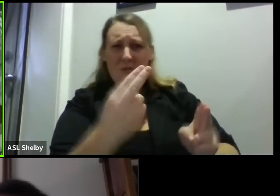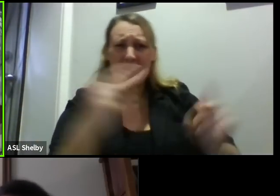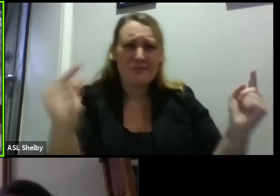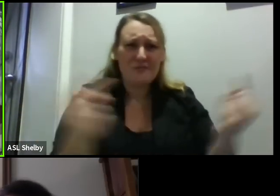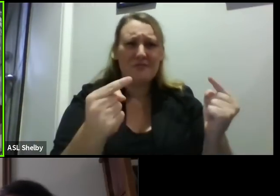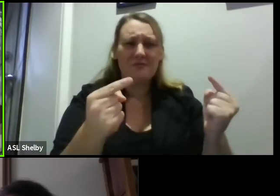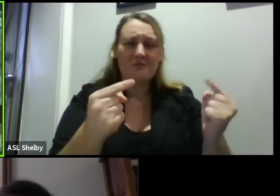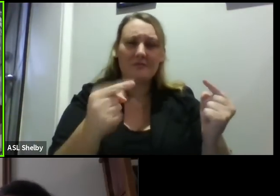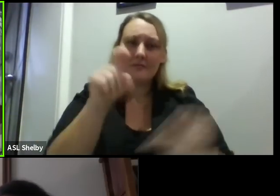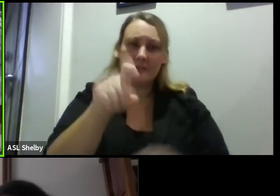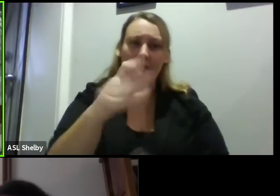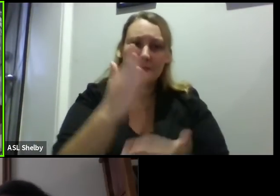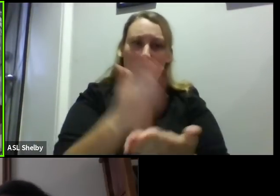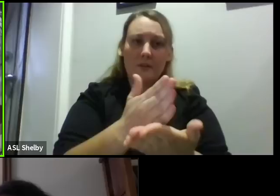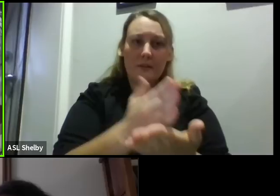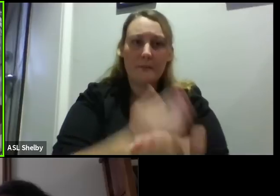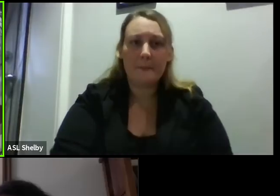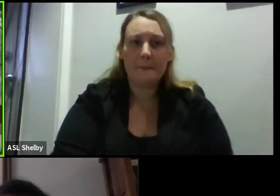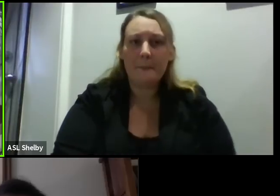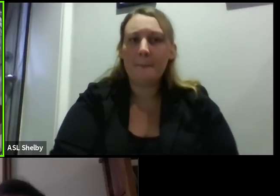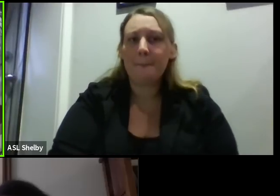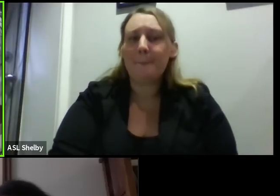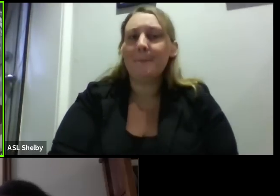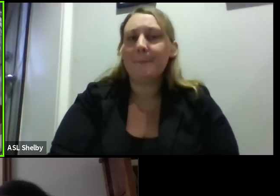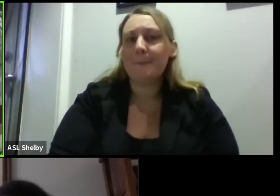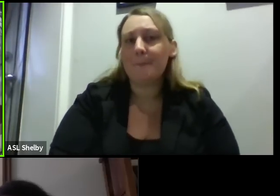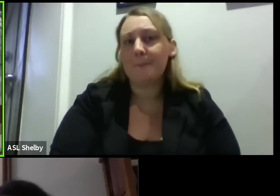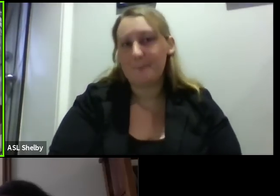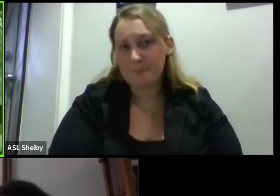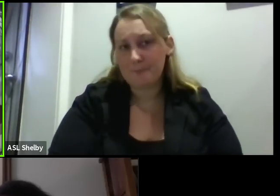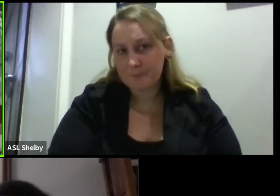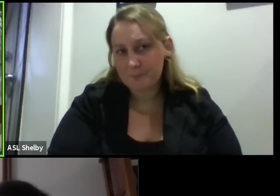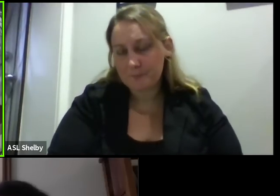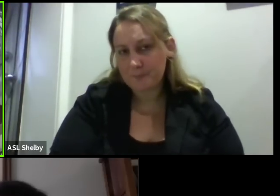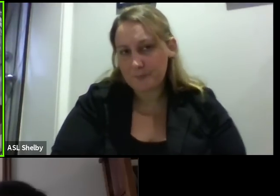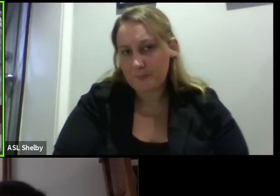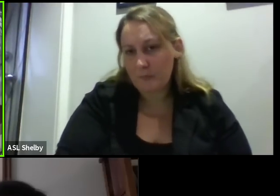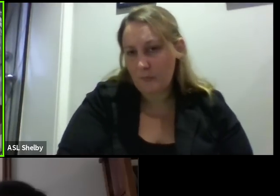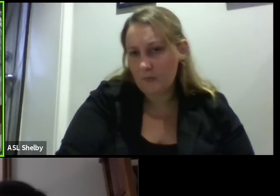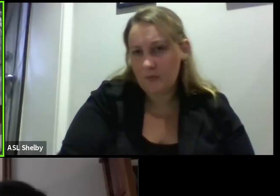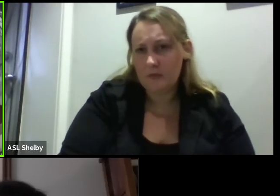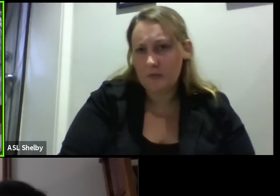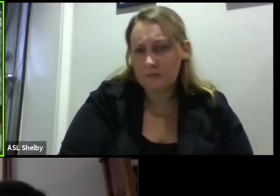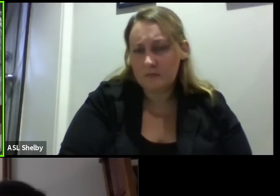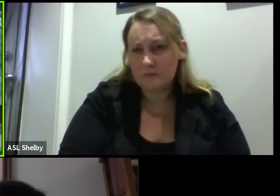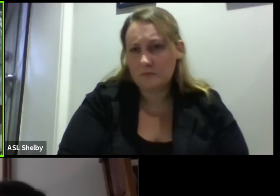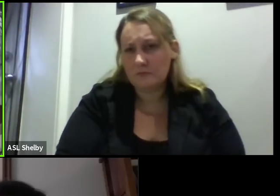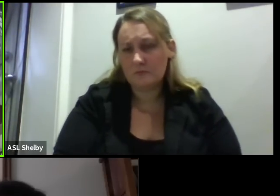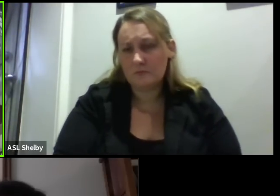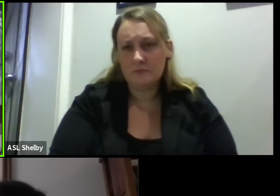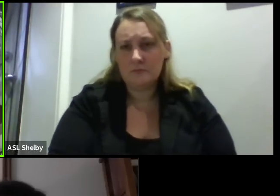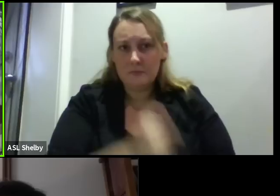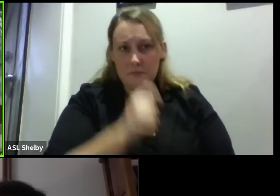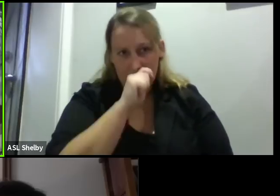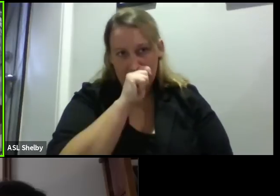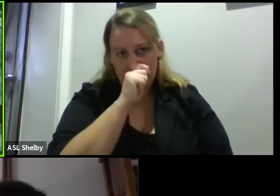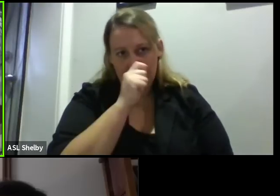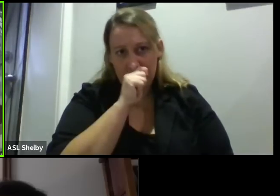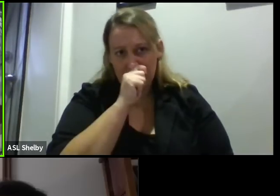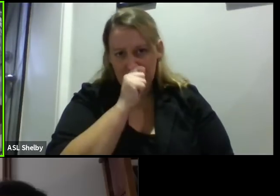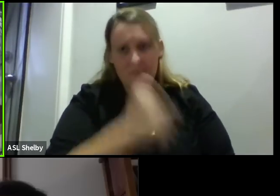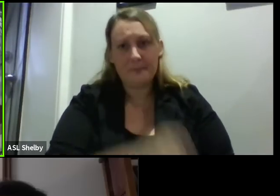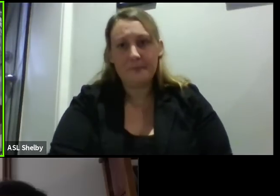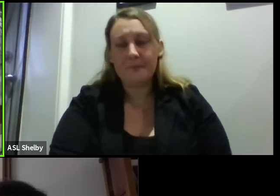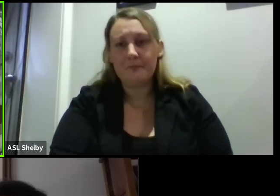los precintos, que me ha tocado ir a acompañar con los sobrevivientes de crímenes violentos, la policía